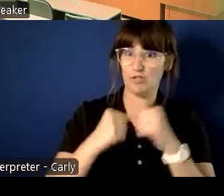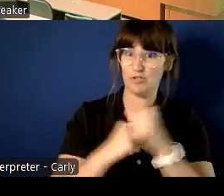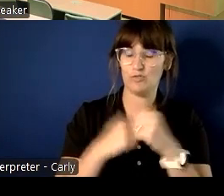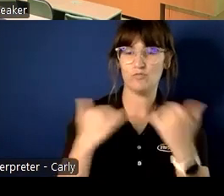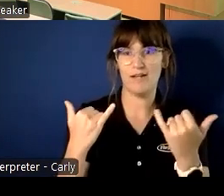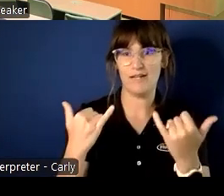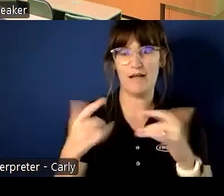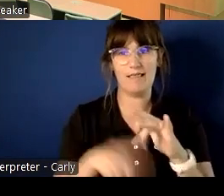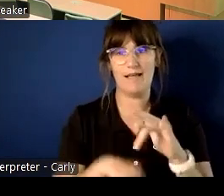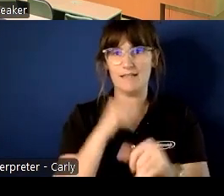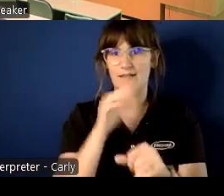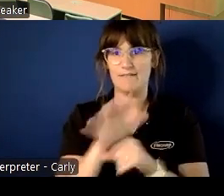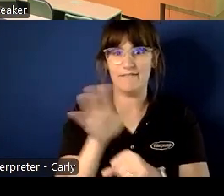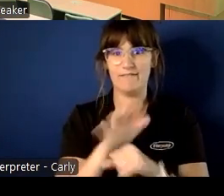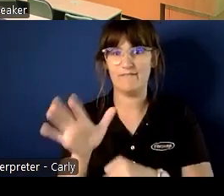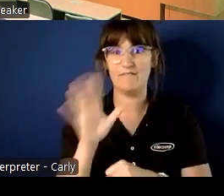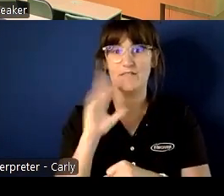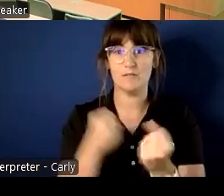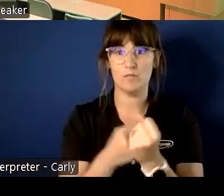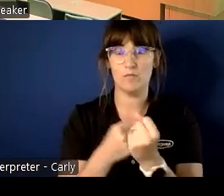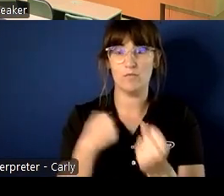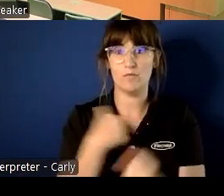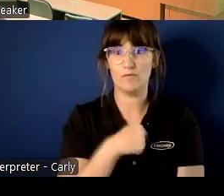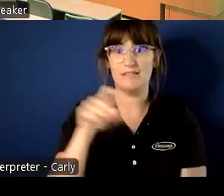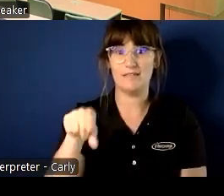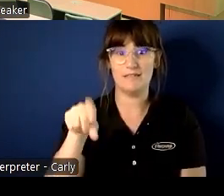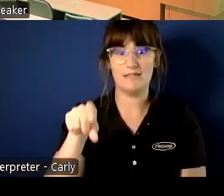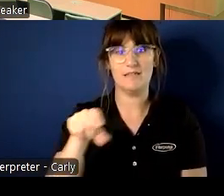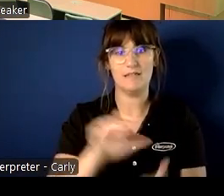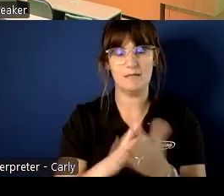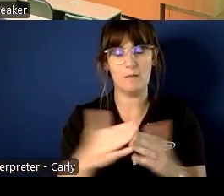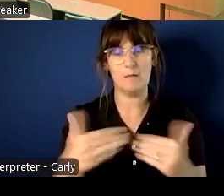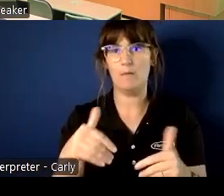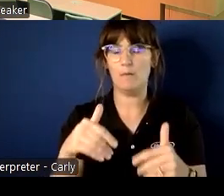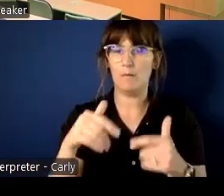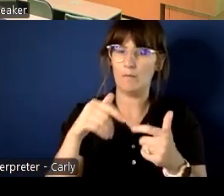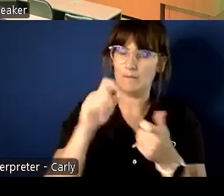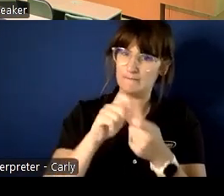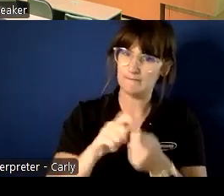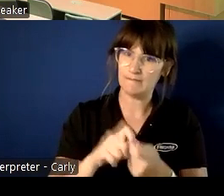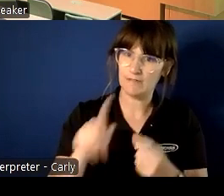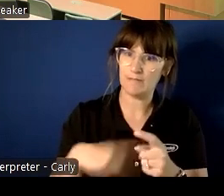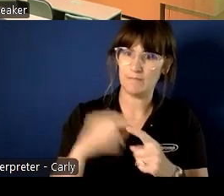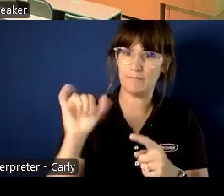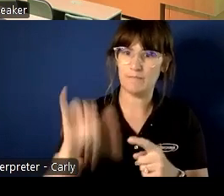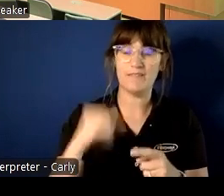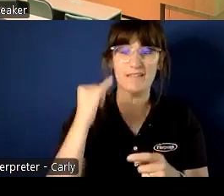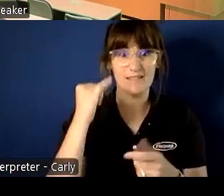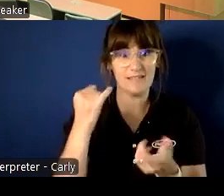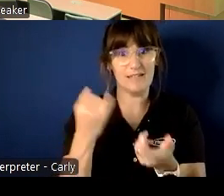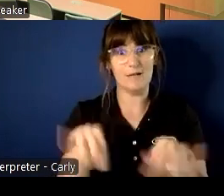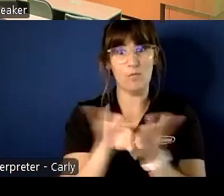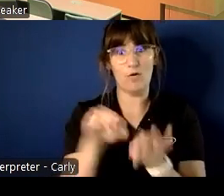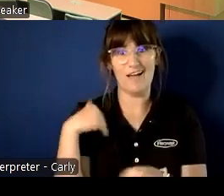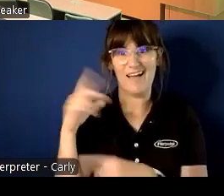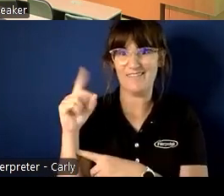right? And these are the supports that we need, and we need to be articulate about it, and preferably have data to support it. Right?